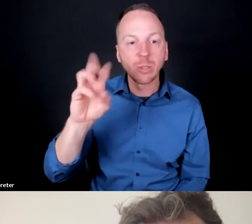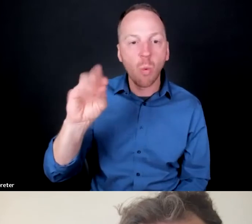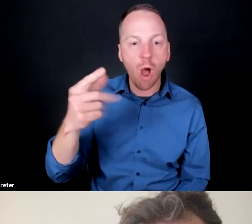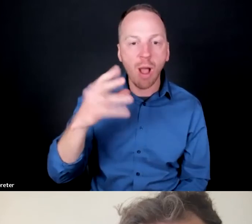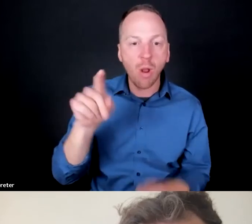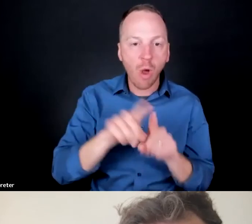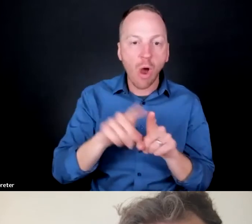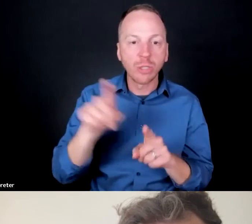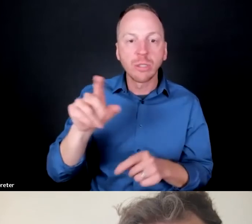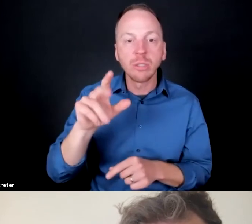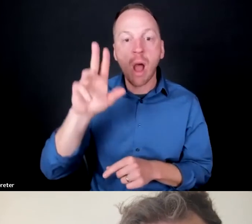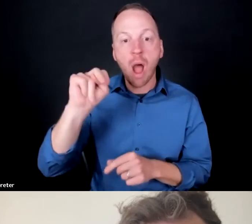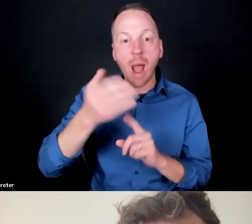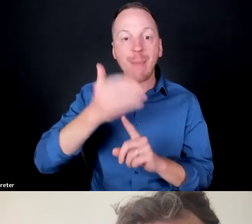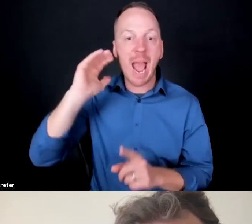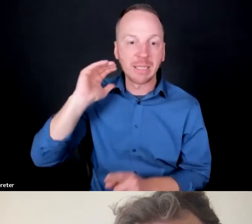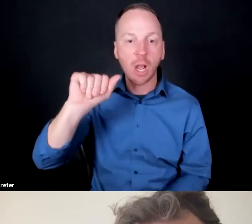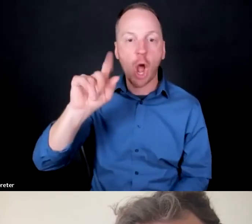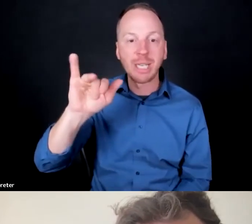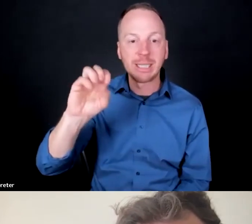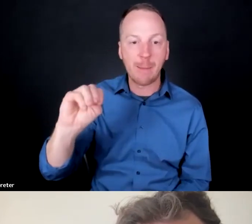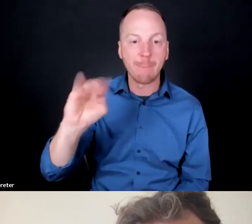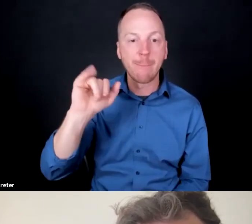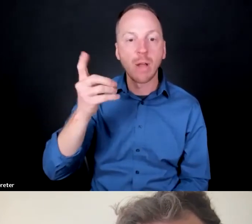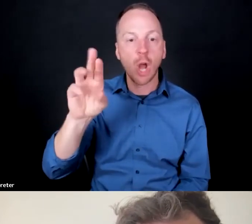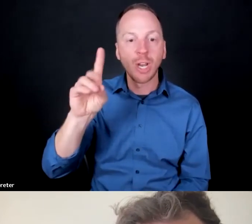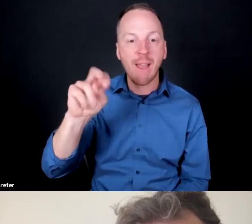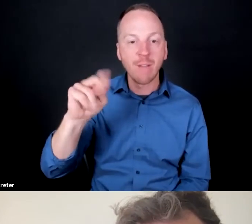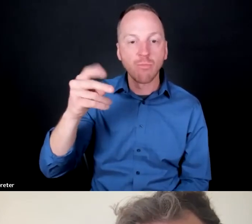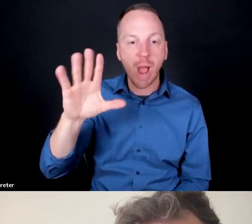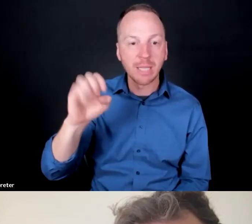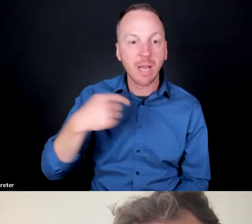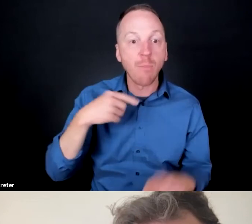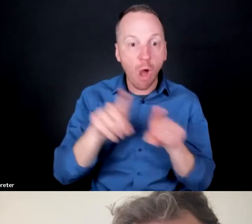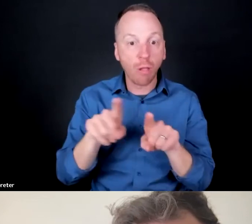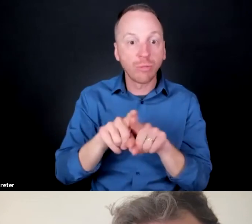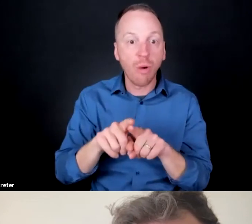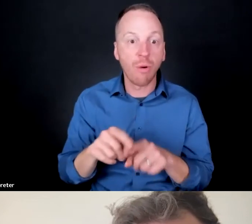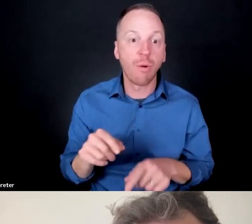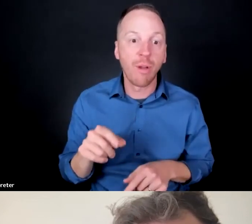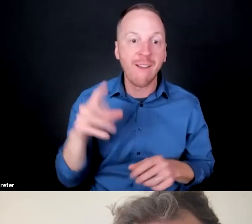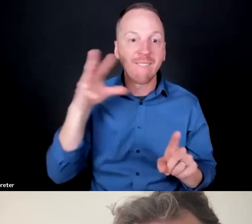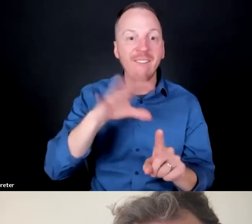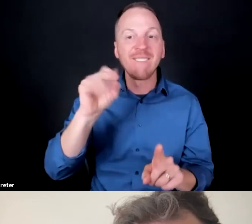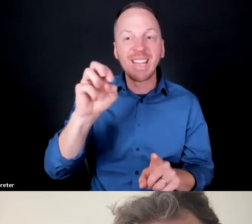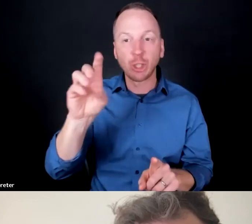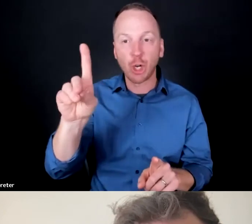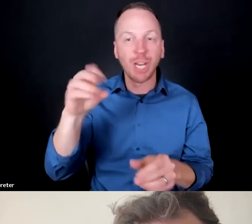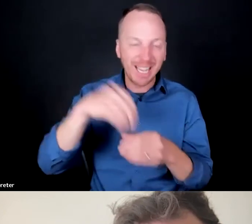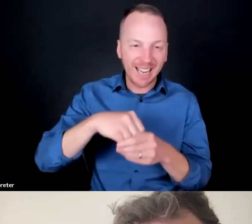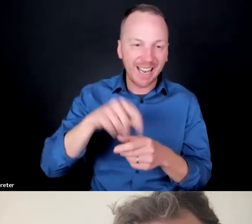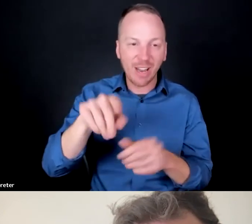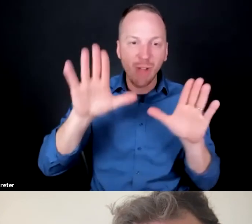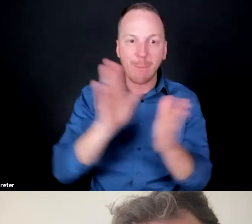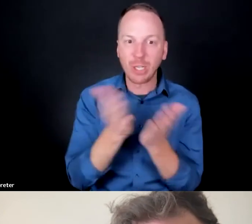and then this new book, Unmasking Autism by Dr. Devin Price, which I'm also featured in. They're